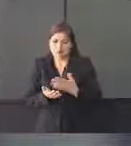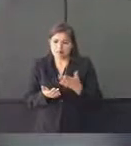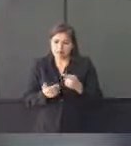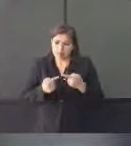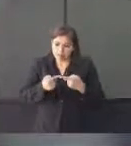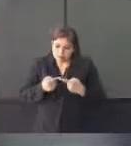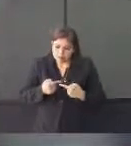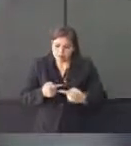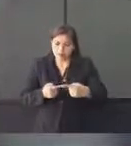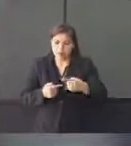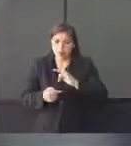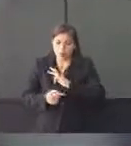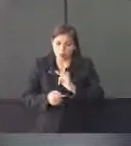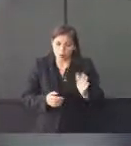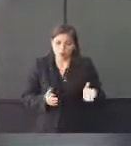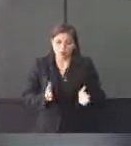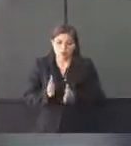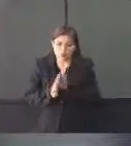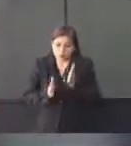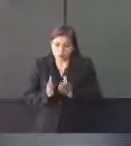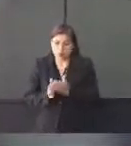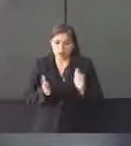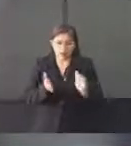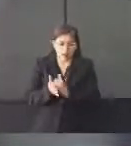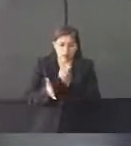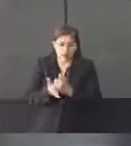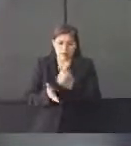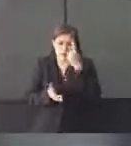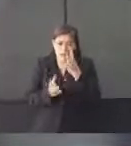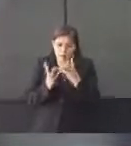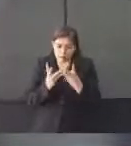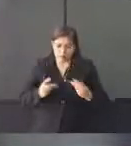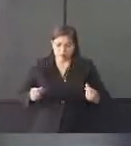from local practices in order to build